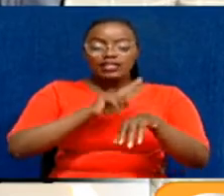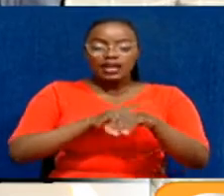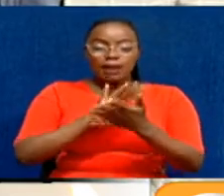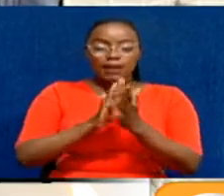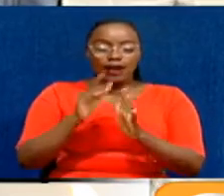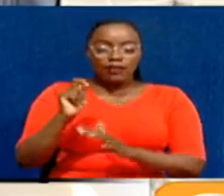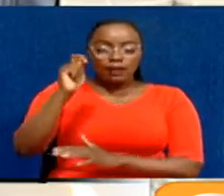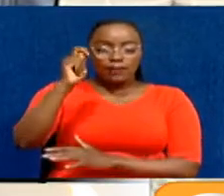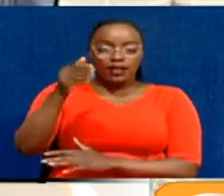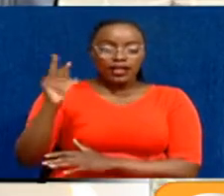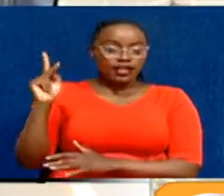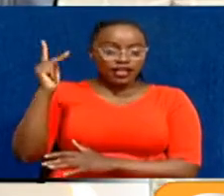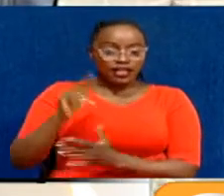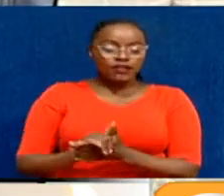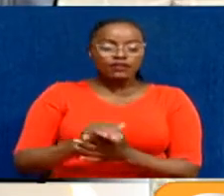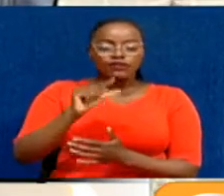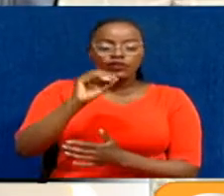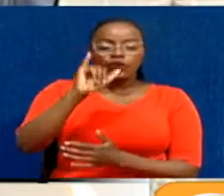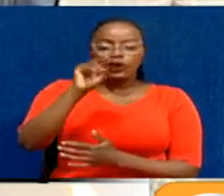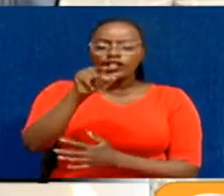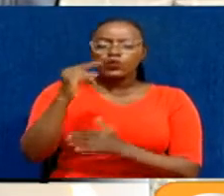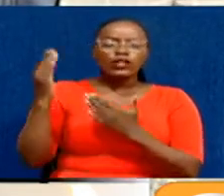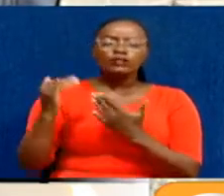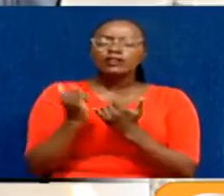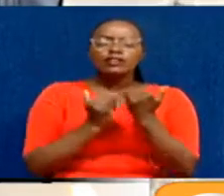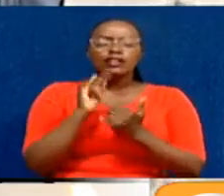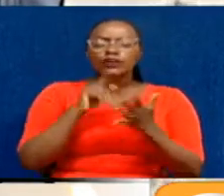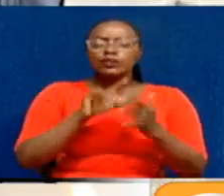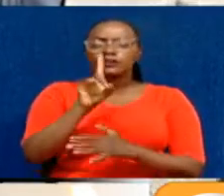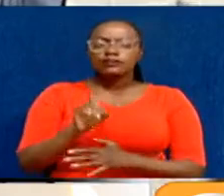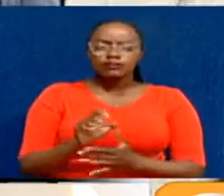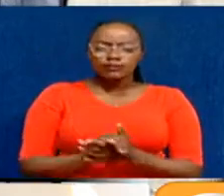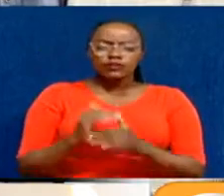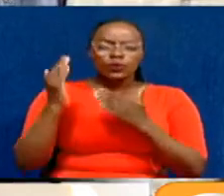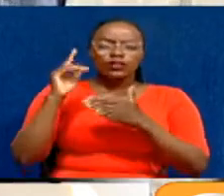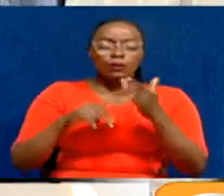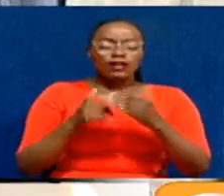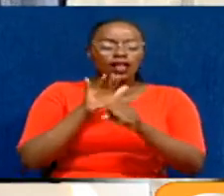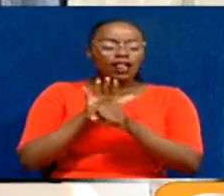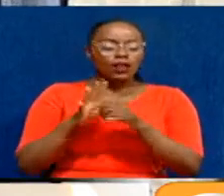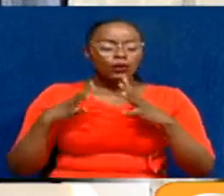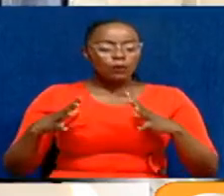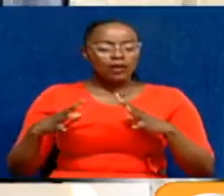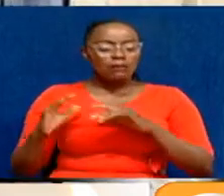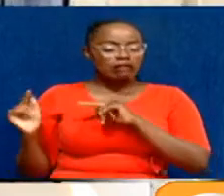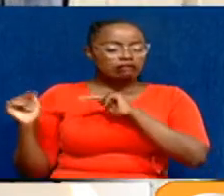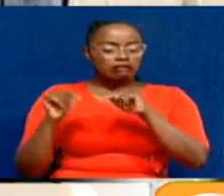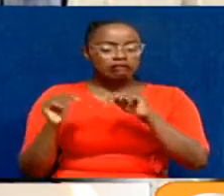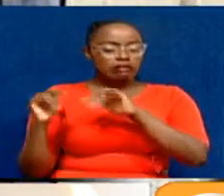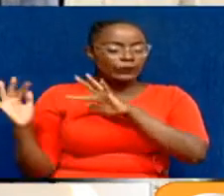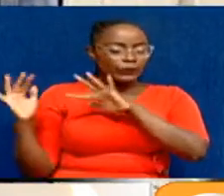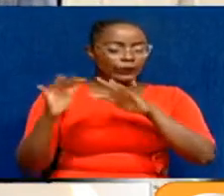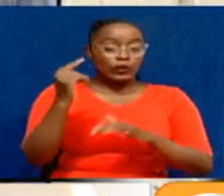President of the Republic of Kenya. Chemutai, very quickly, what do you expect on Saturday? Of course, we expect the thousands of mourners who will be coming